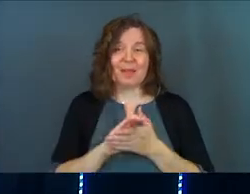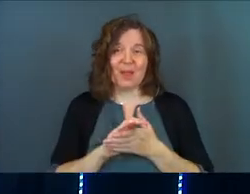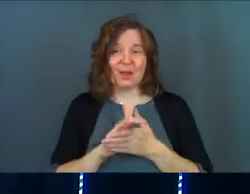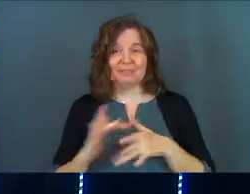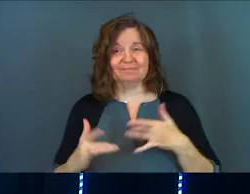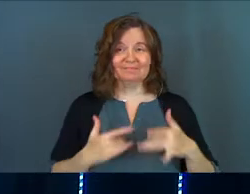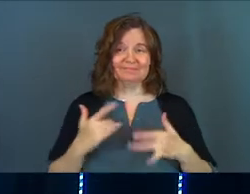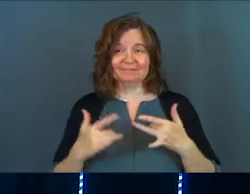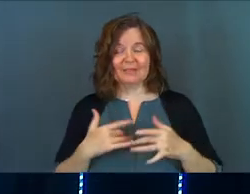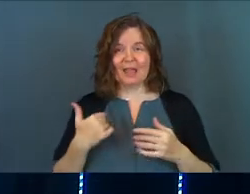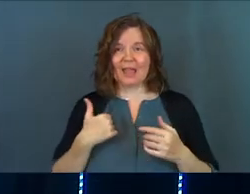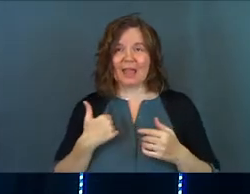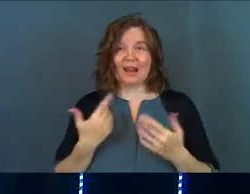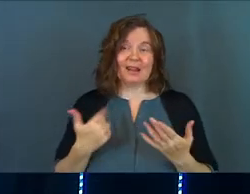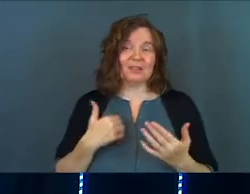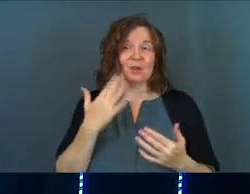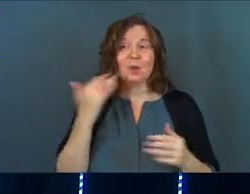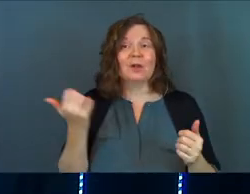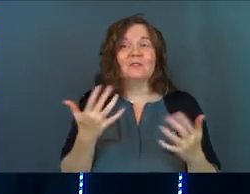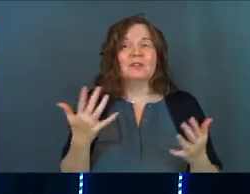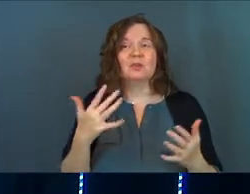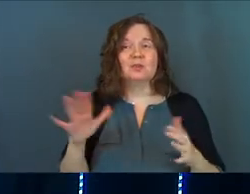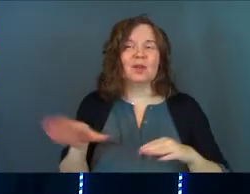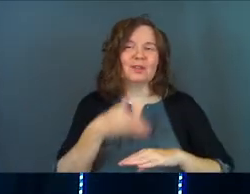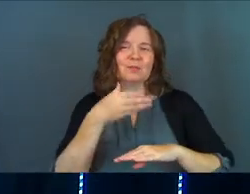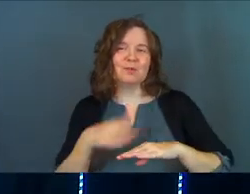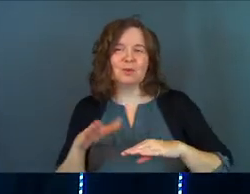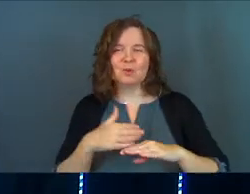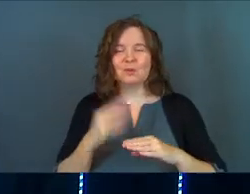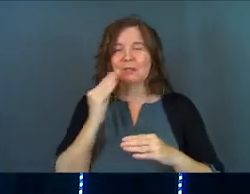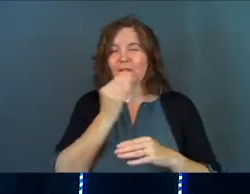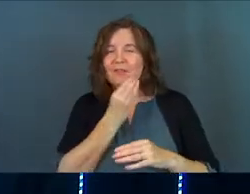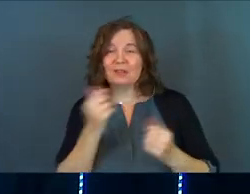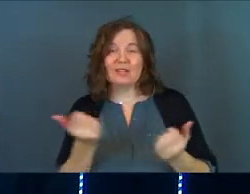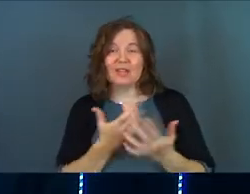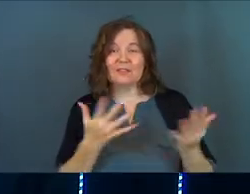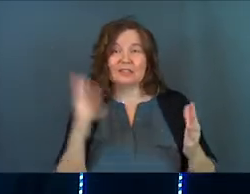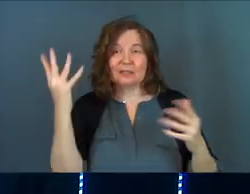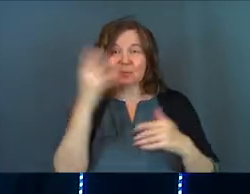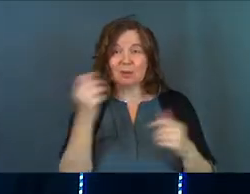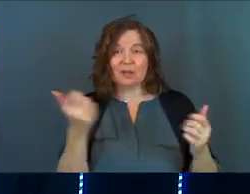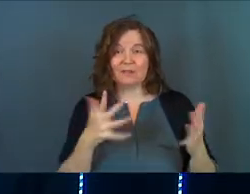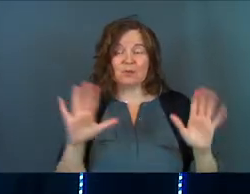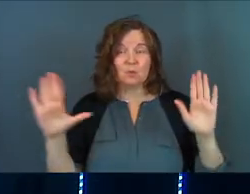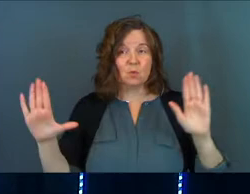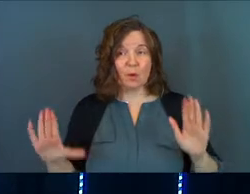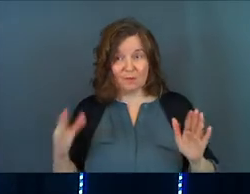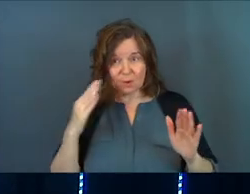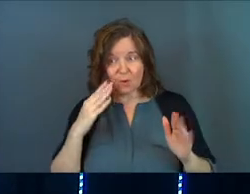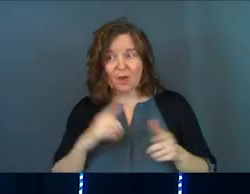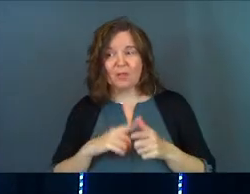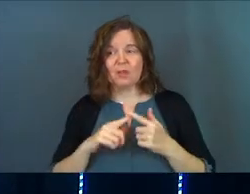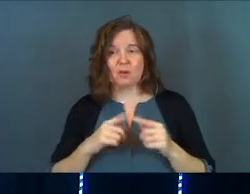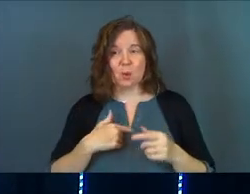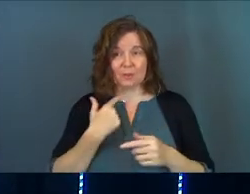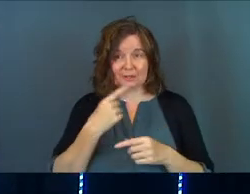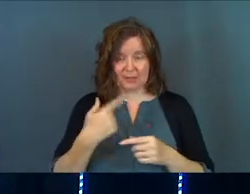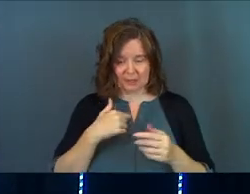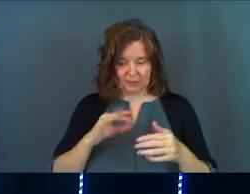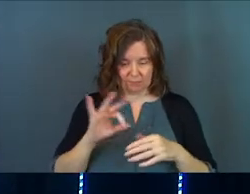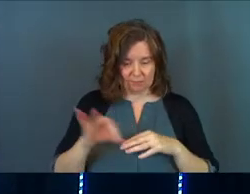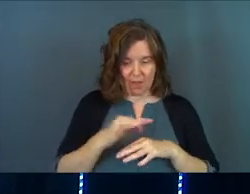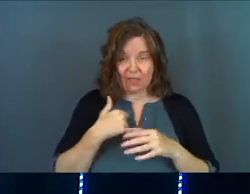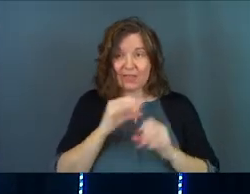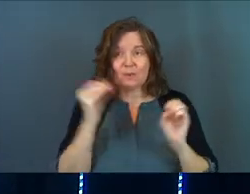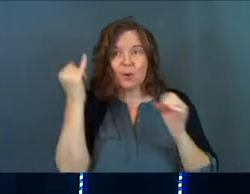married, and I'm a, you know, and everything, the music and the flowers and everything's beautiful and everything's wonderful, you know, and they're going to say these vows,